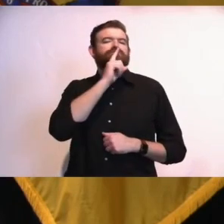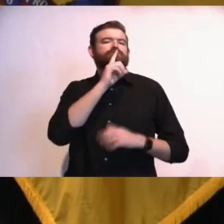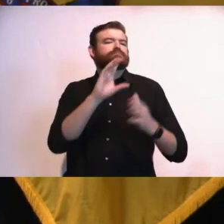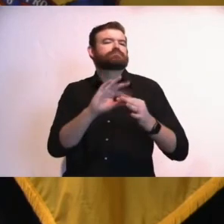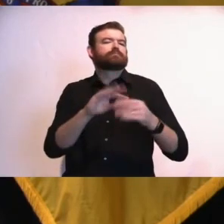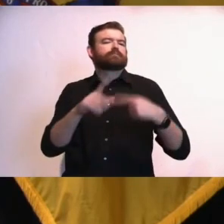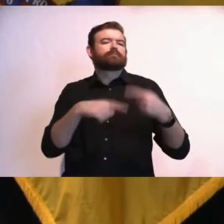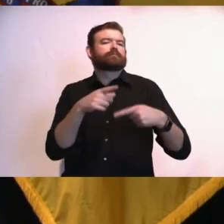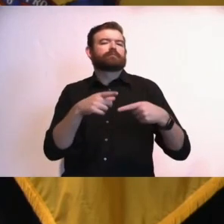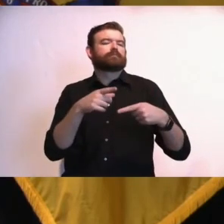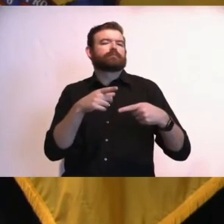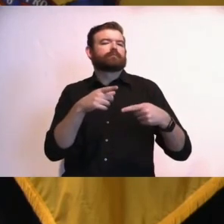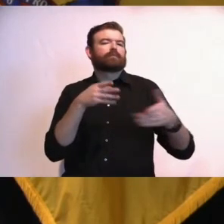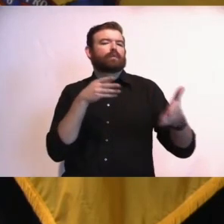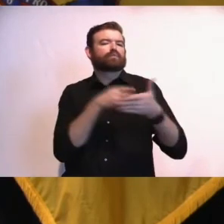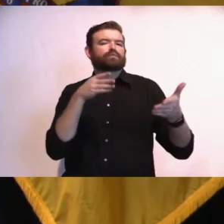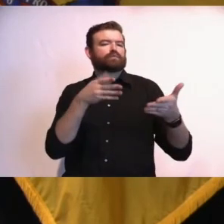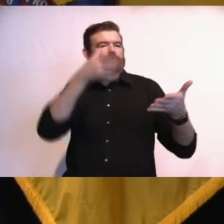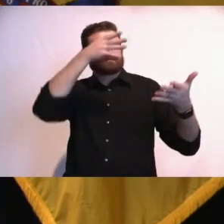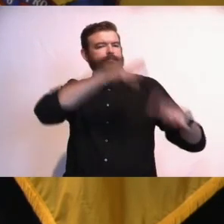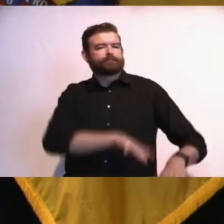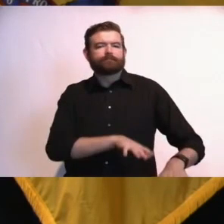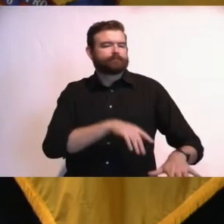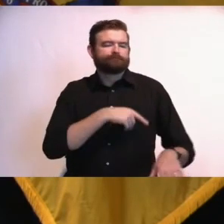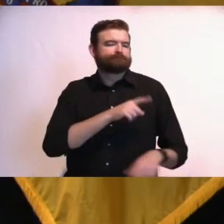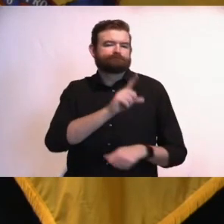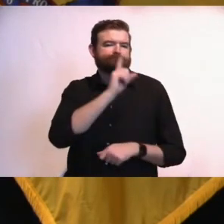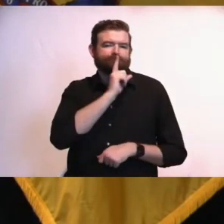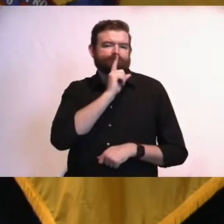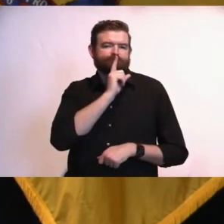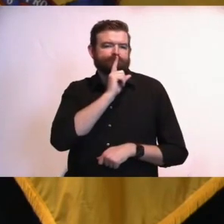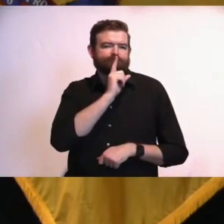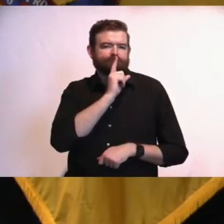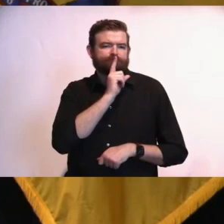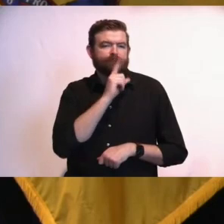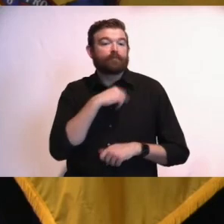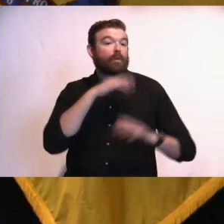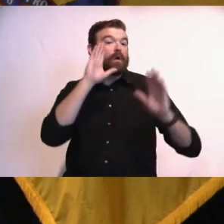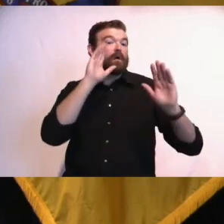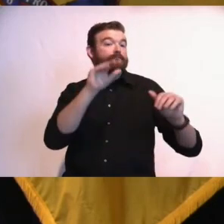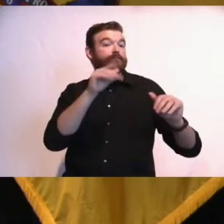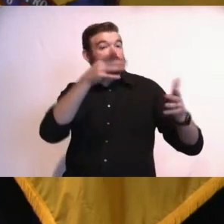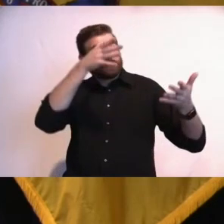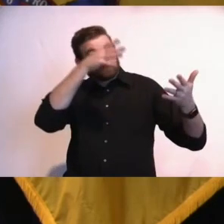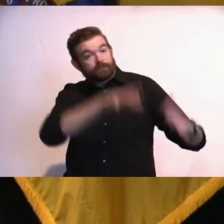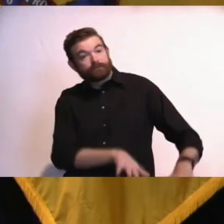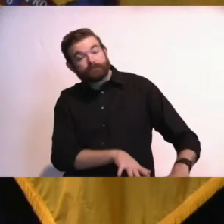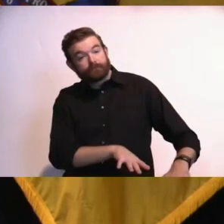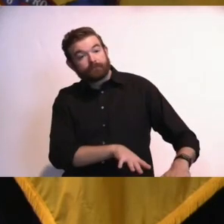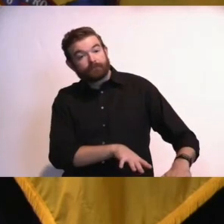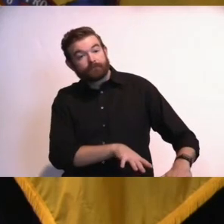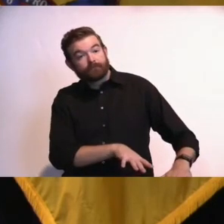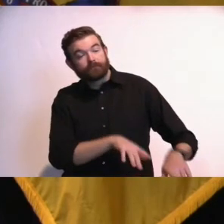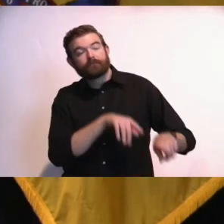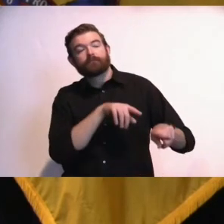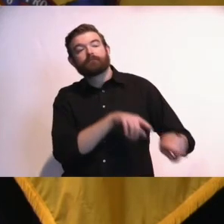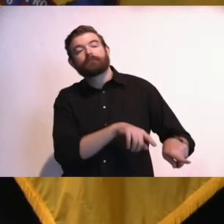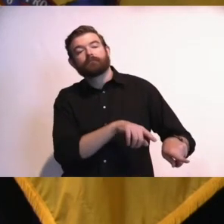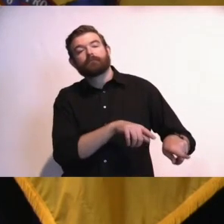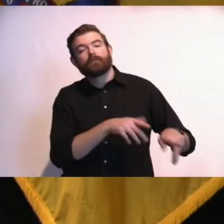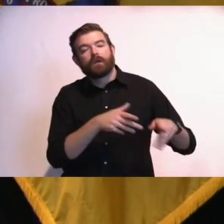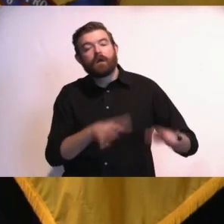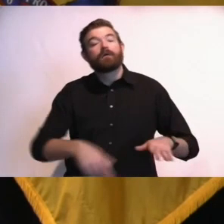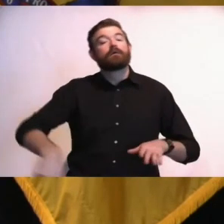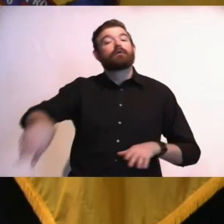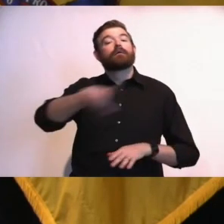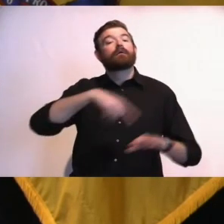on the list of folks who hope that this allows some amount of step in the right